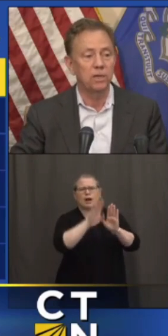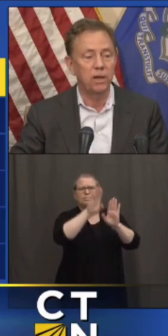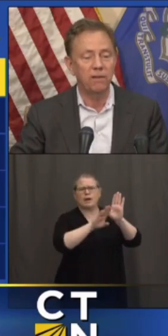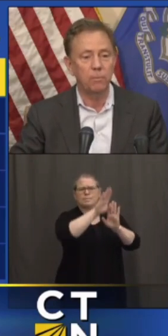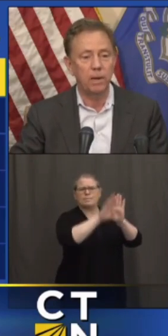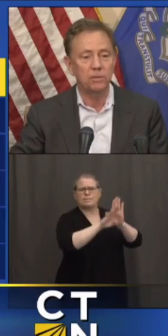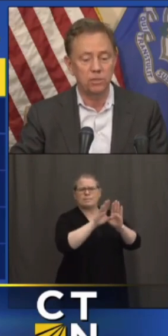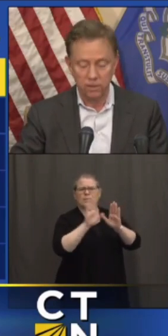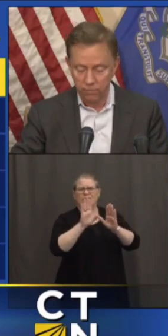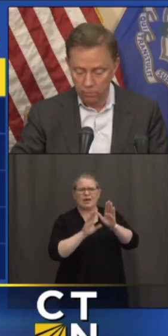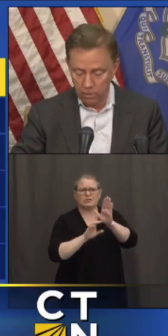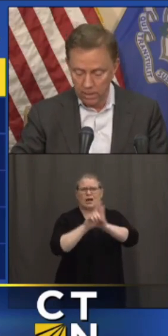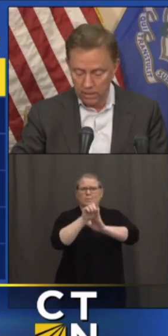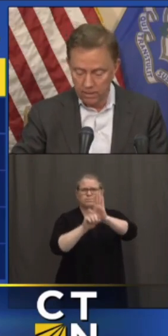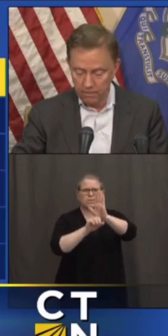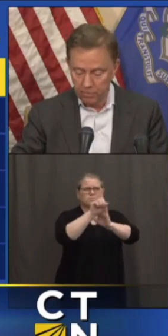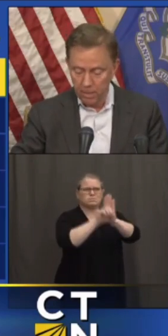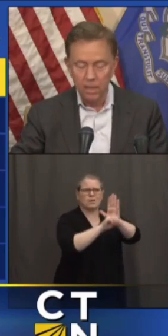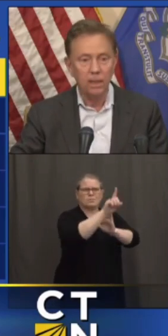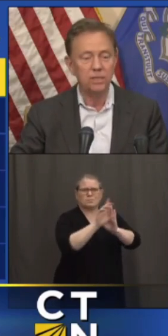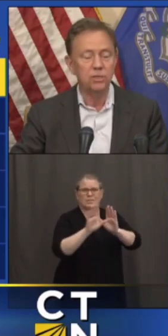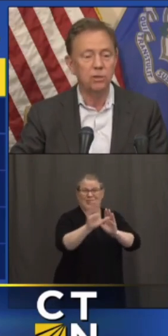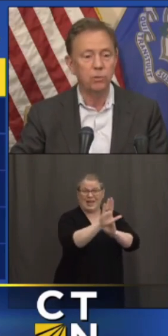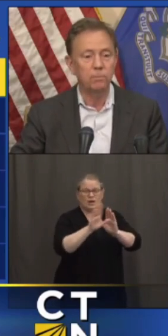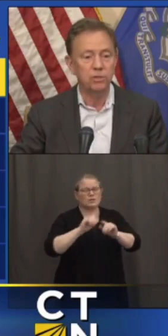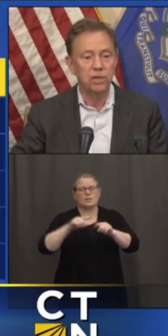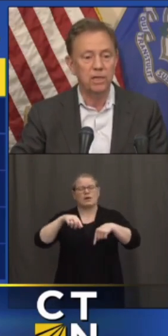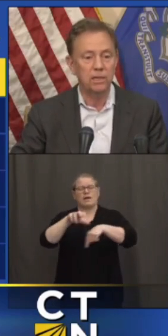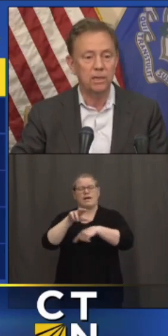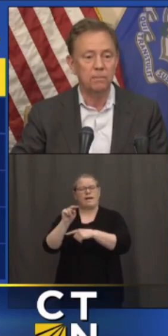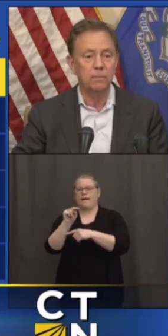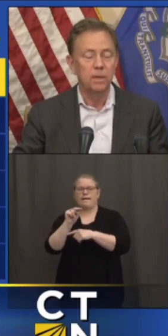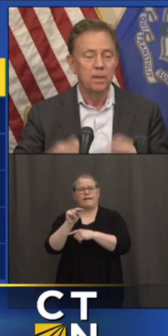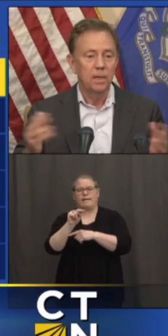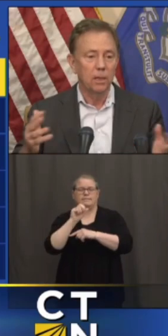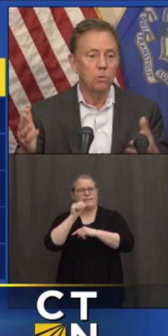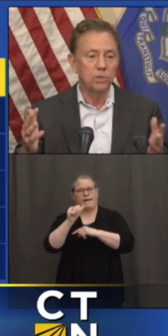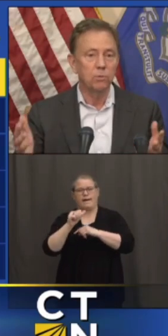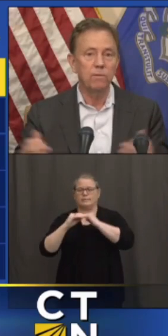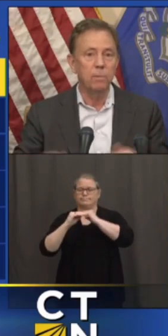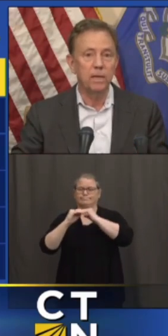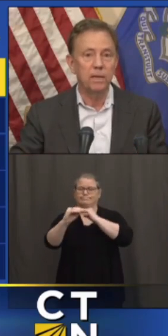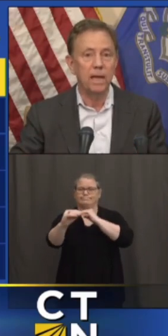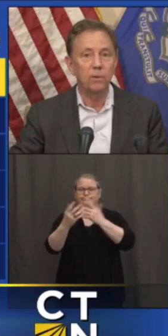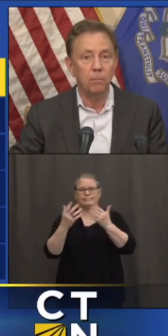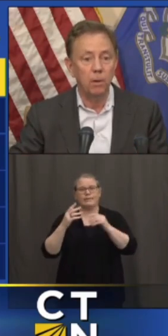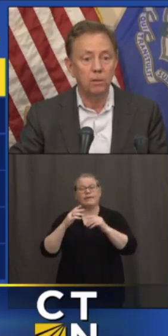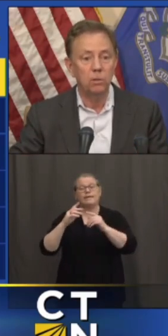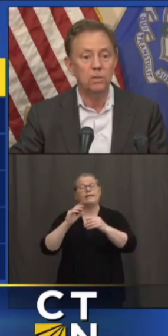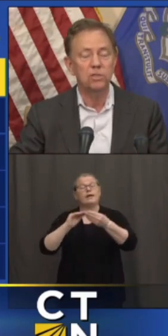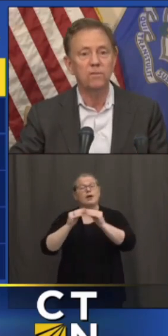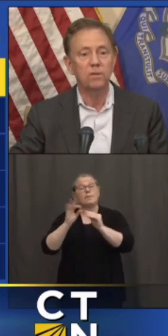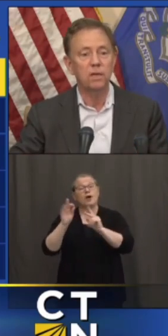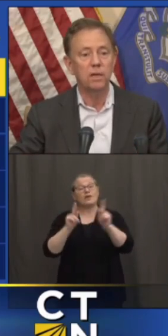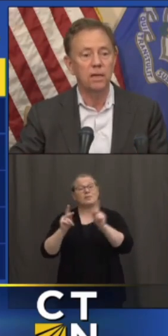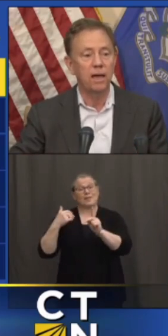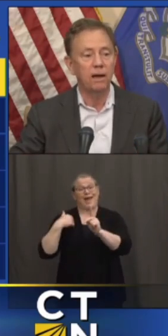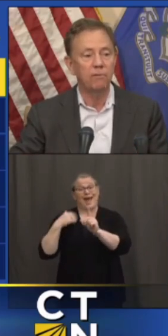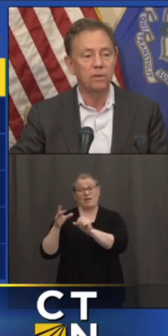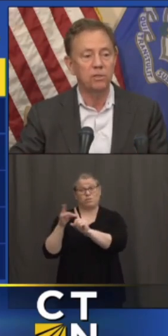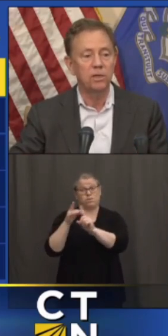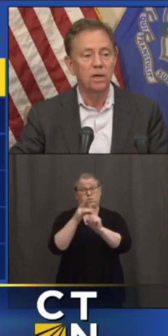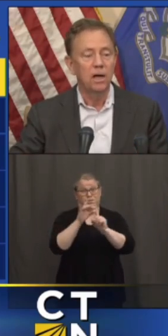We continue to have a positivity rate, less than 3%, lowest that we've been now in a month on the